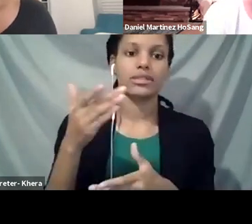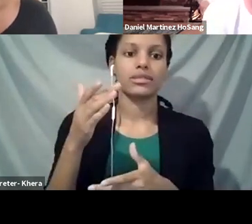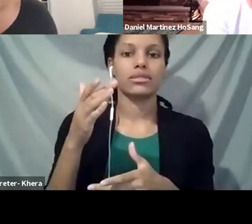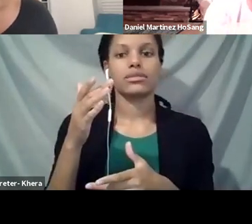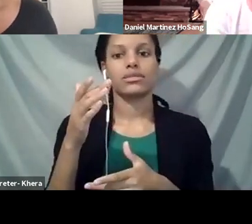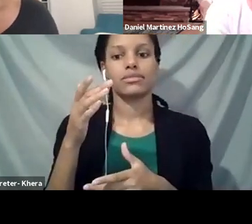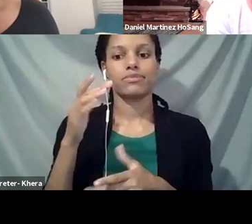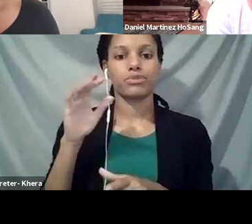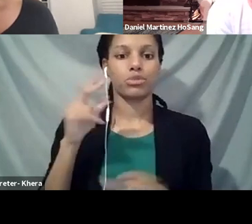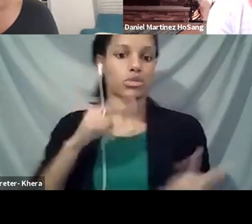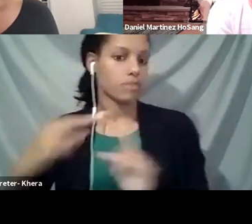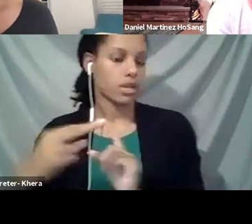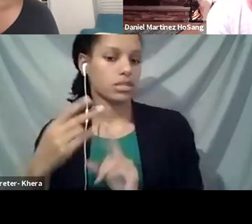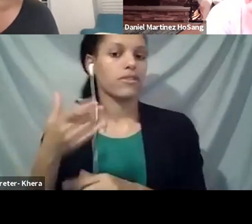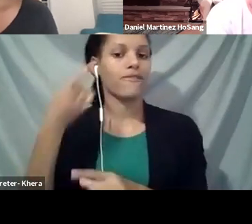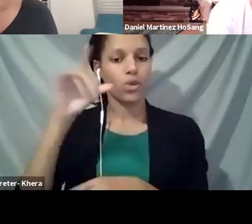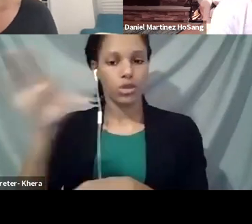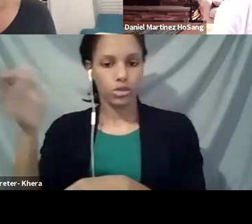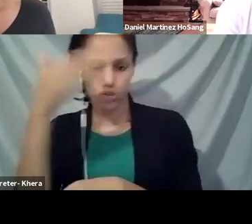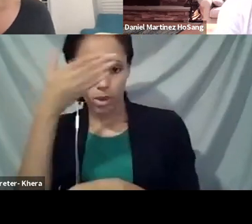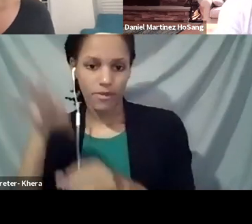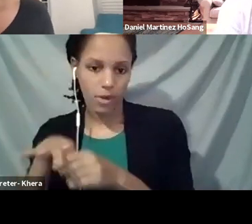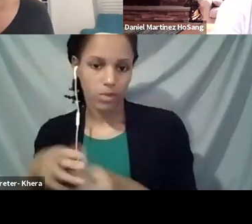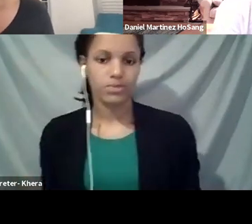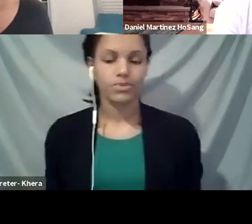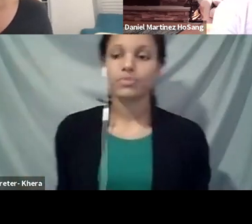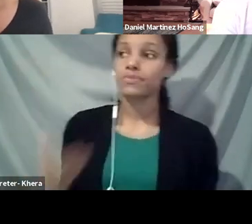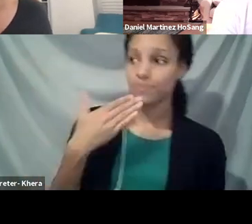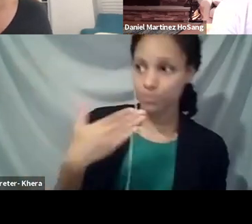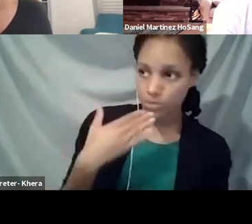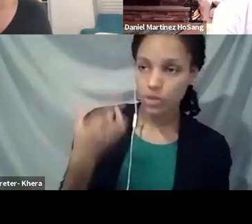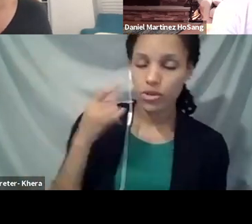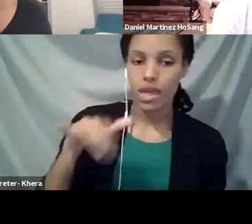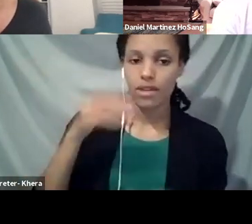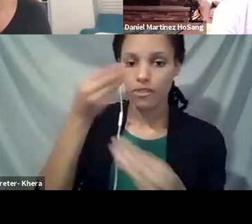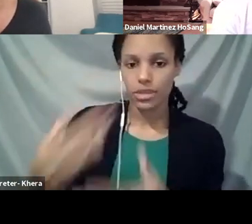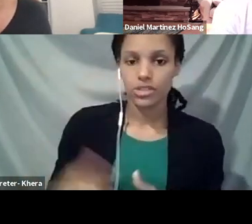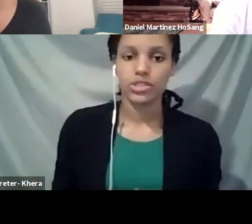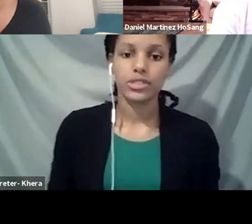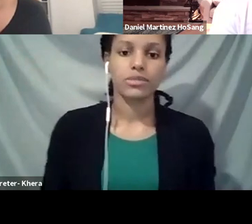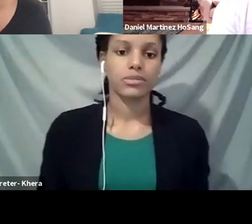to go look and explore other aspects of that data. Odette, I wanna just turn to you.